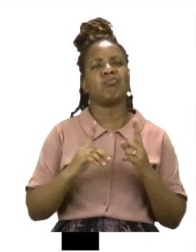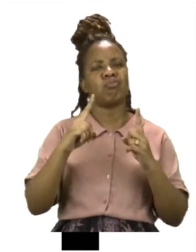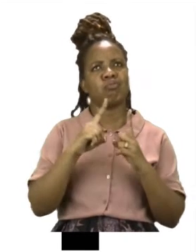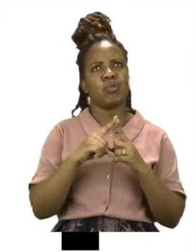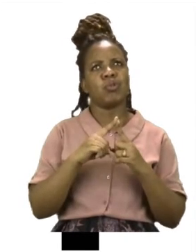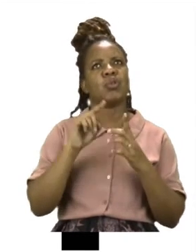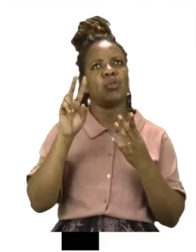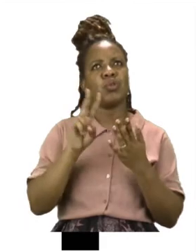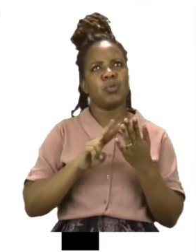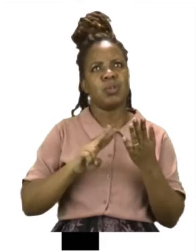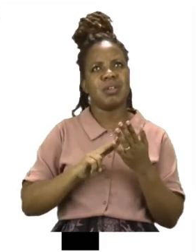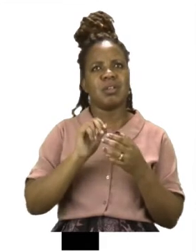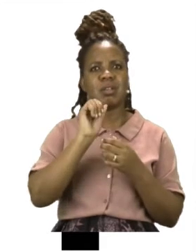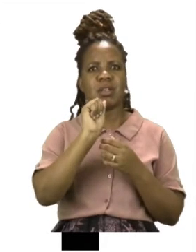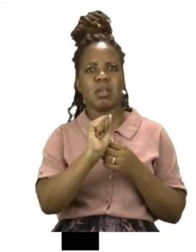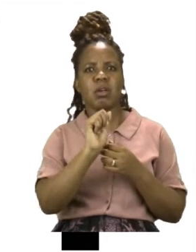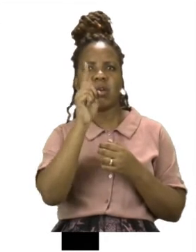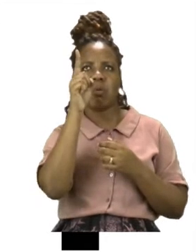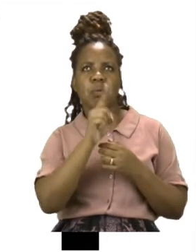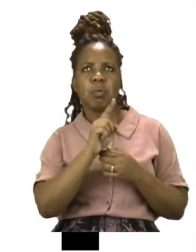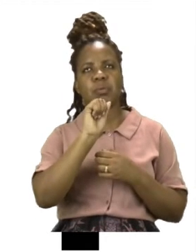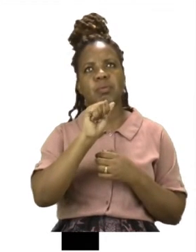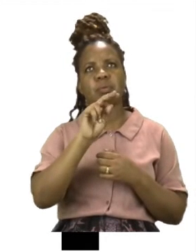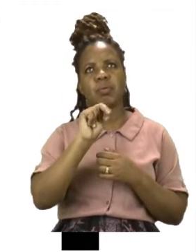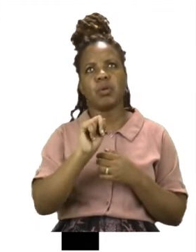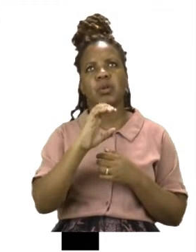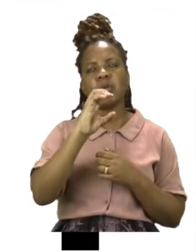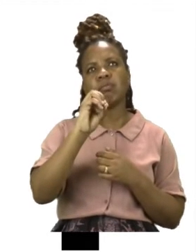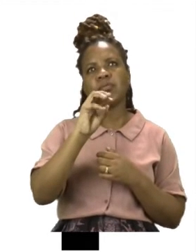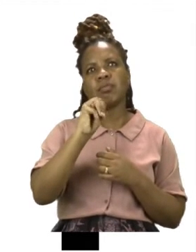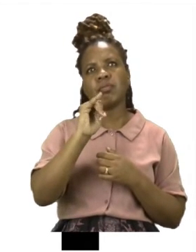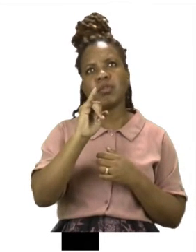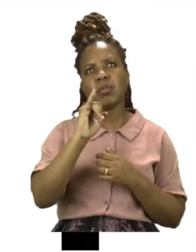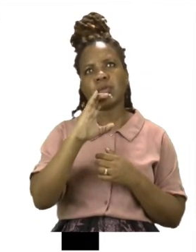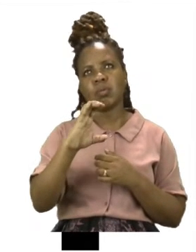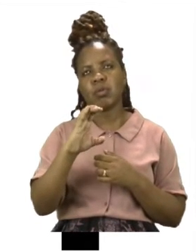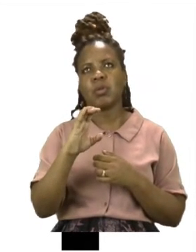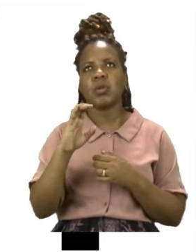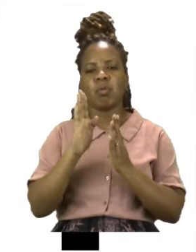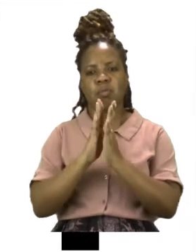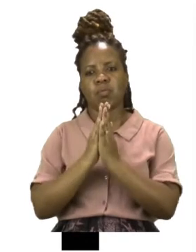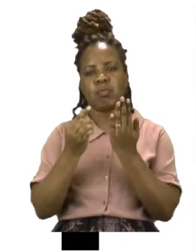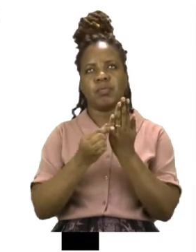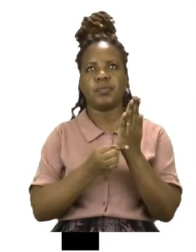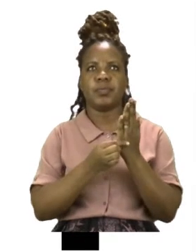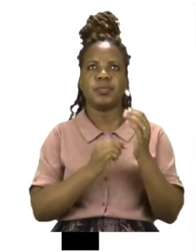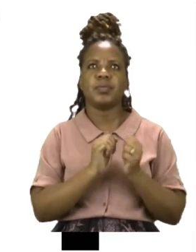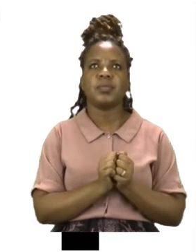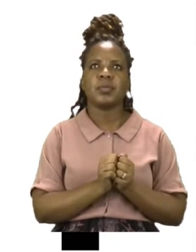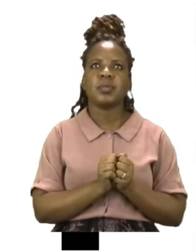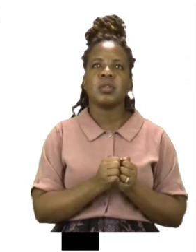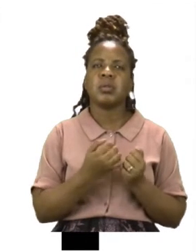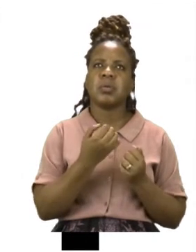John wanted to read dash comic book. Now we have a